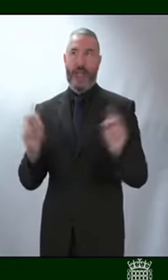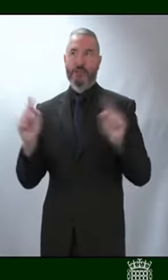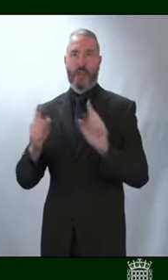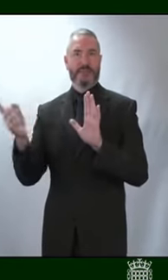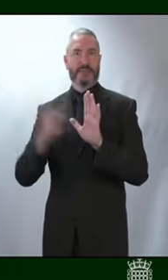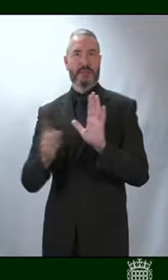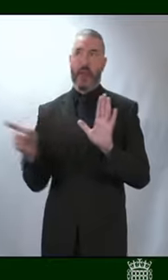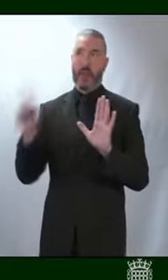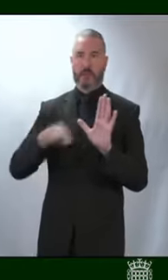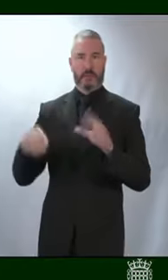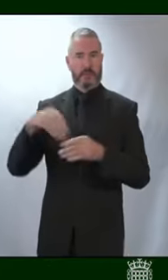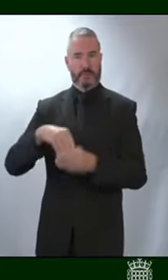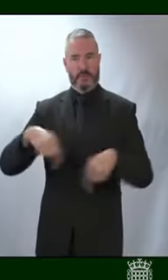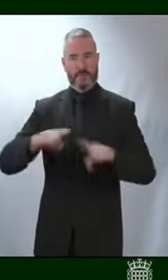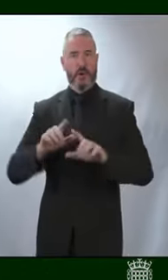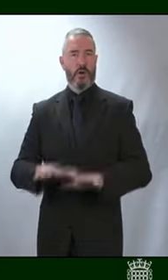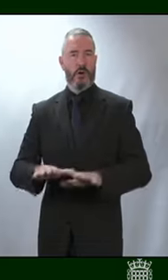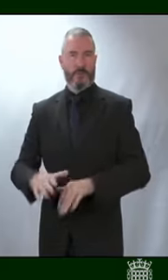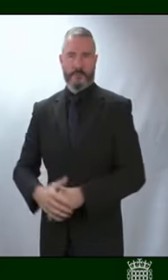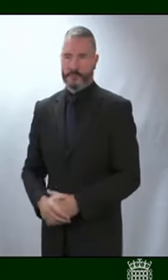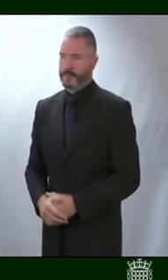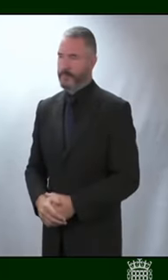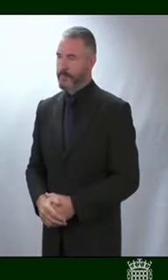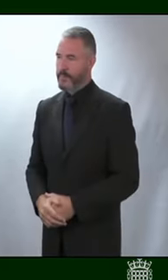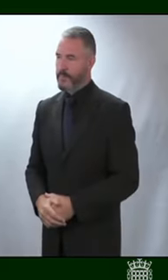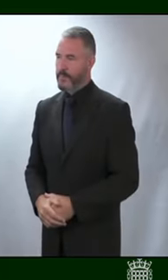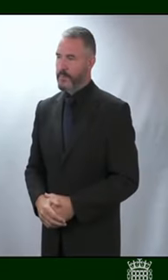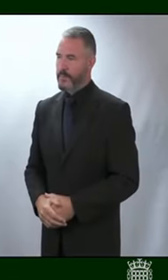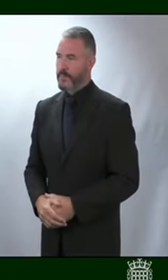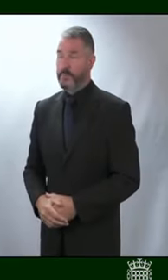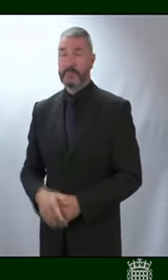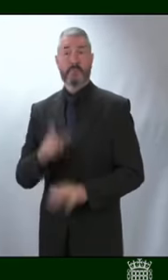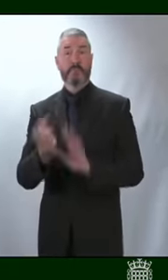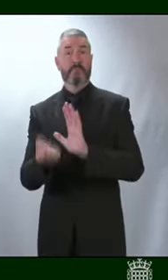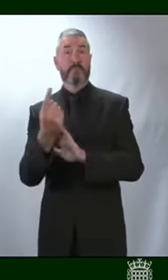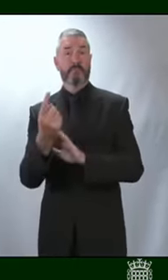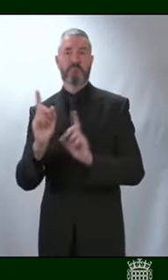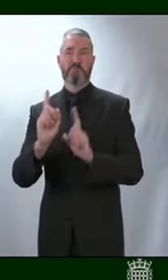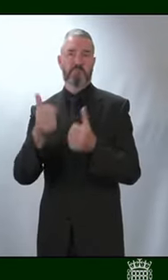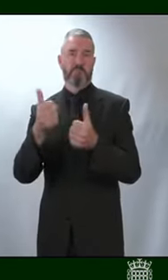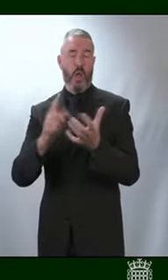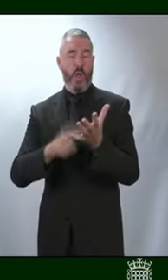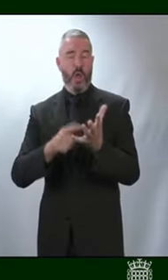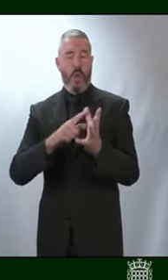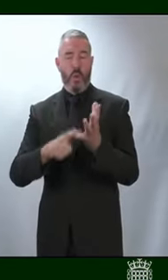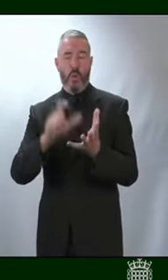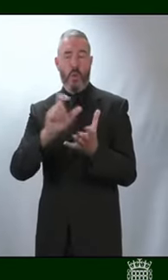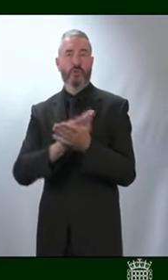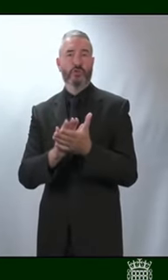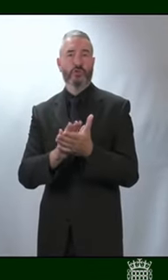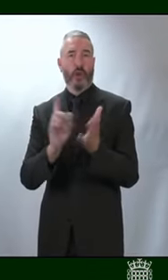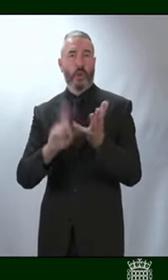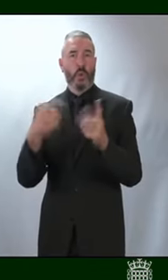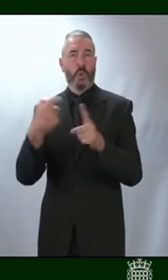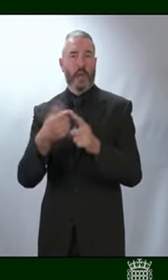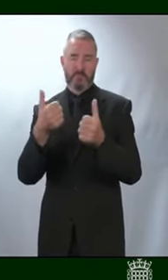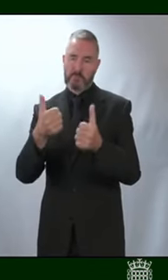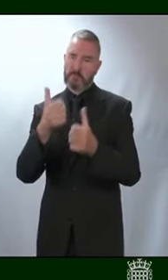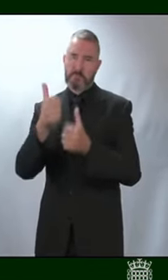market. Prime Minister. I absolutely. I congratulate Launch UK on what they are doing, and as he rightly says, it will